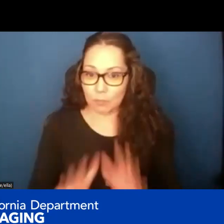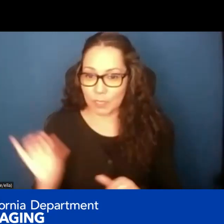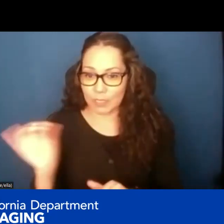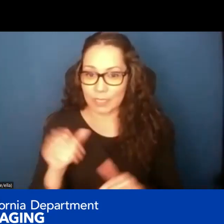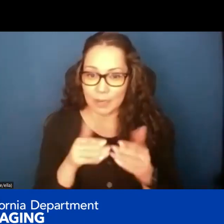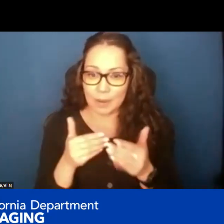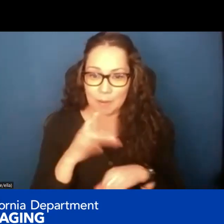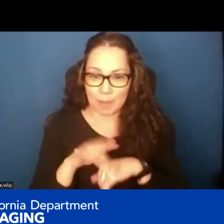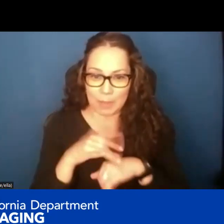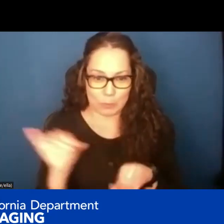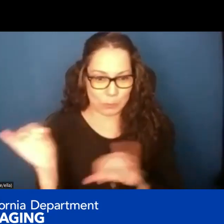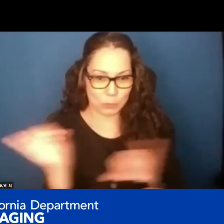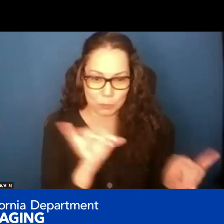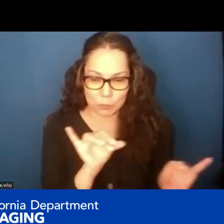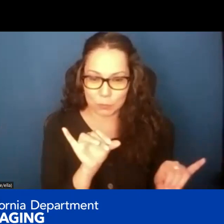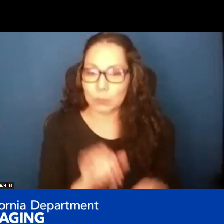Next slide, please.